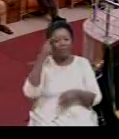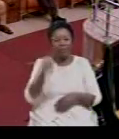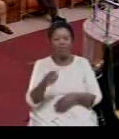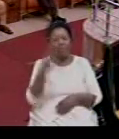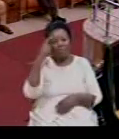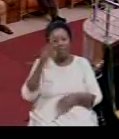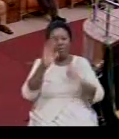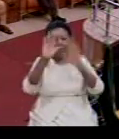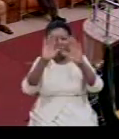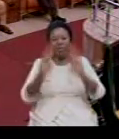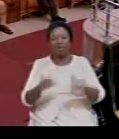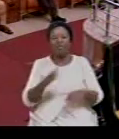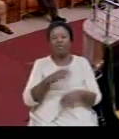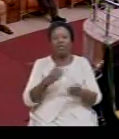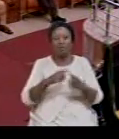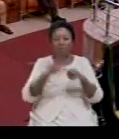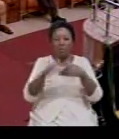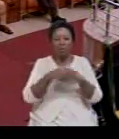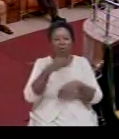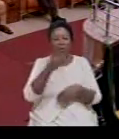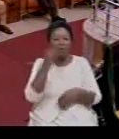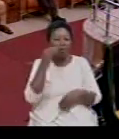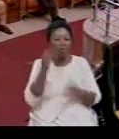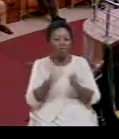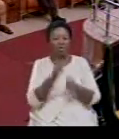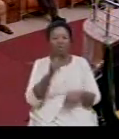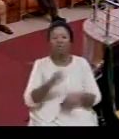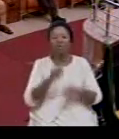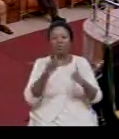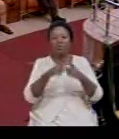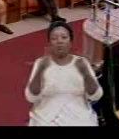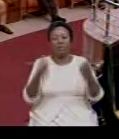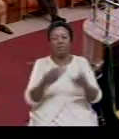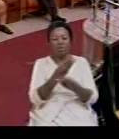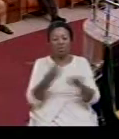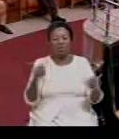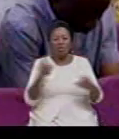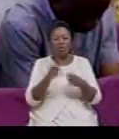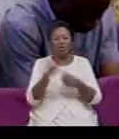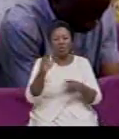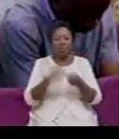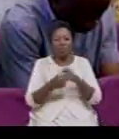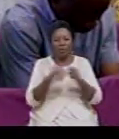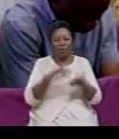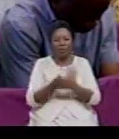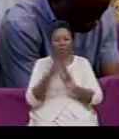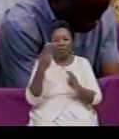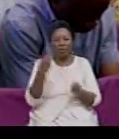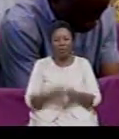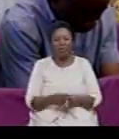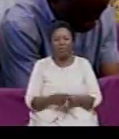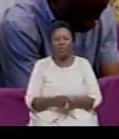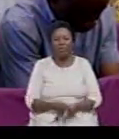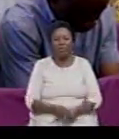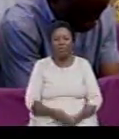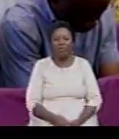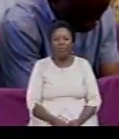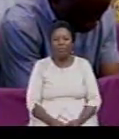your challenges and all the problems, everything will vanish away in Jesus' name.